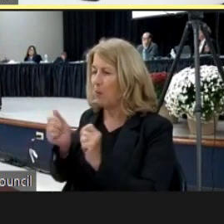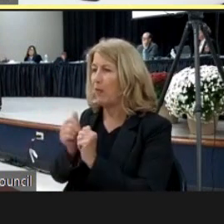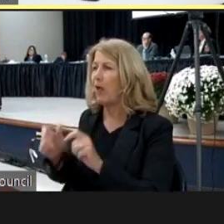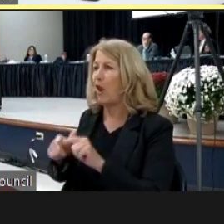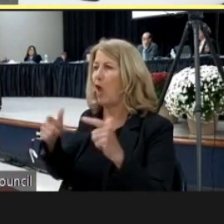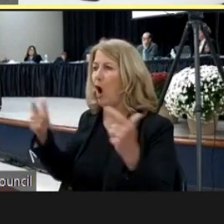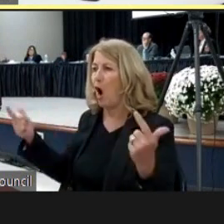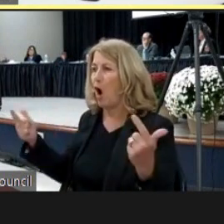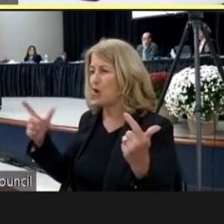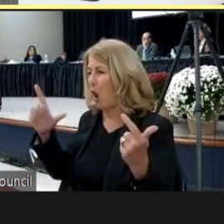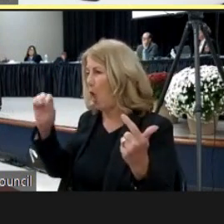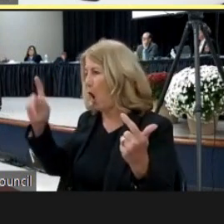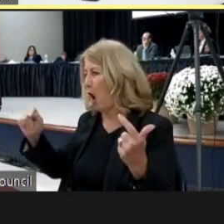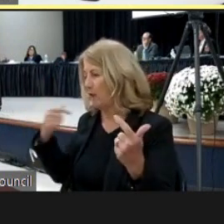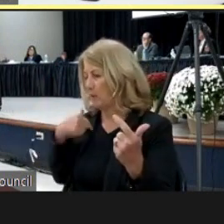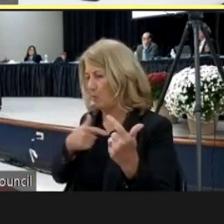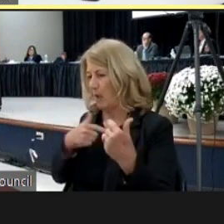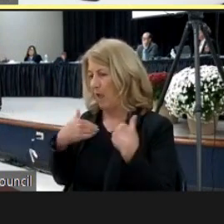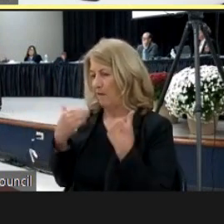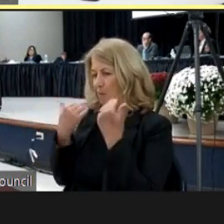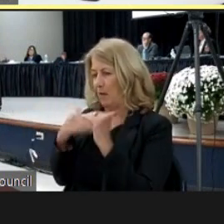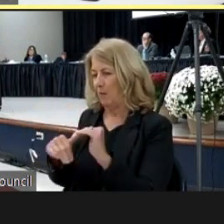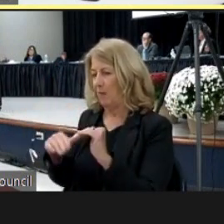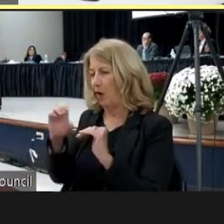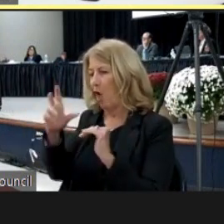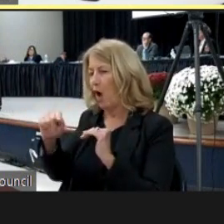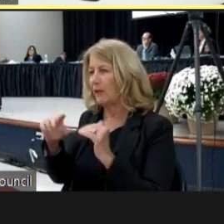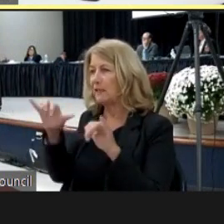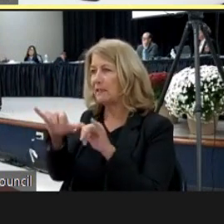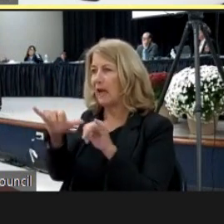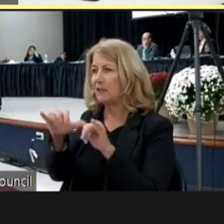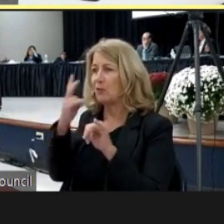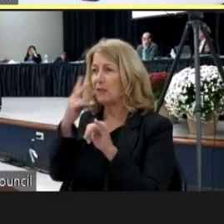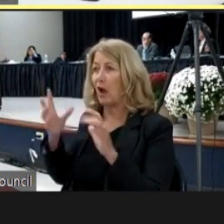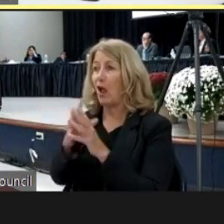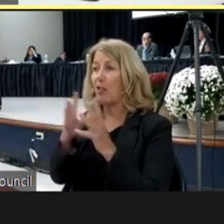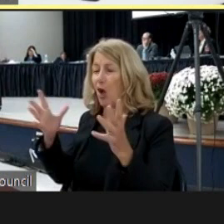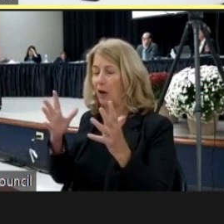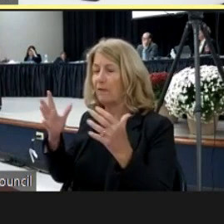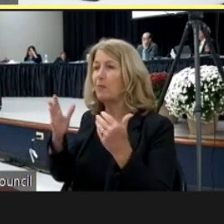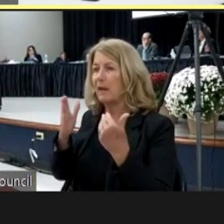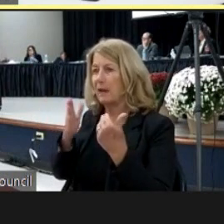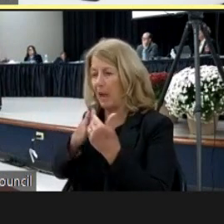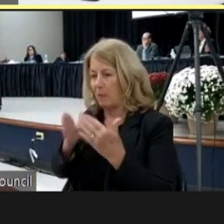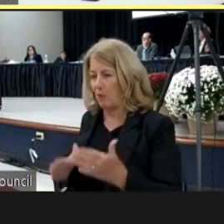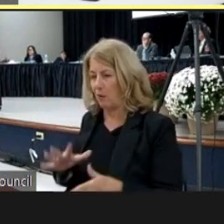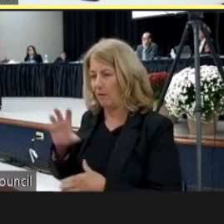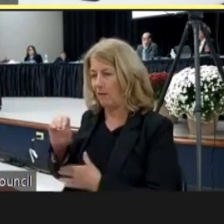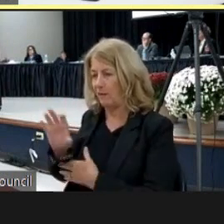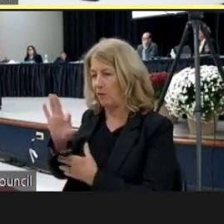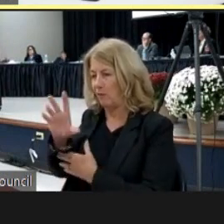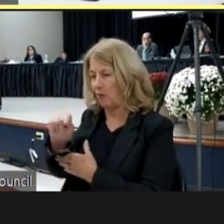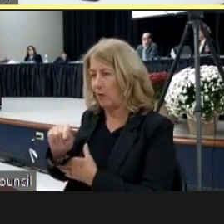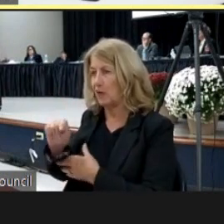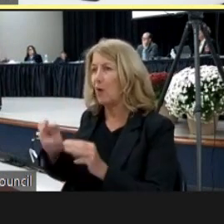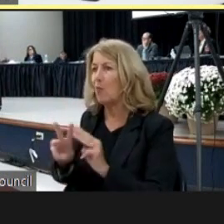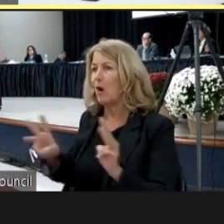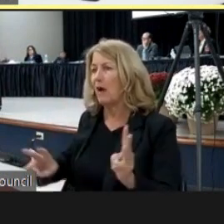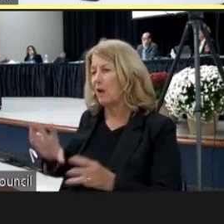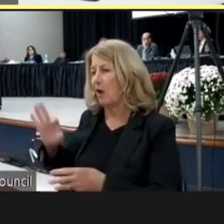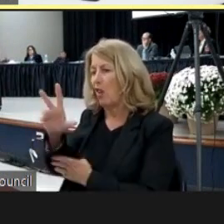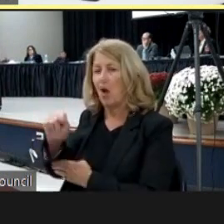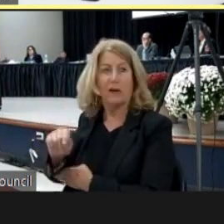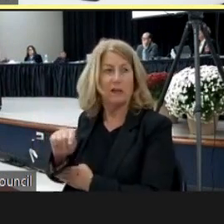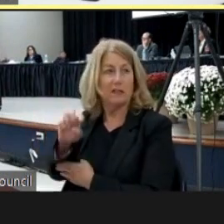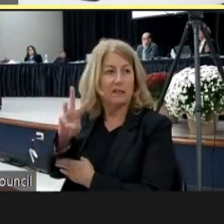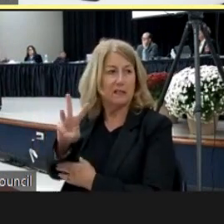a minimum lot size that you see a lot in the core of the neighborhood, which would be a 50-foot wide lot, 6,000 square foot,